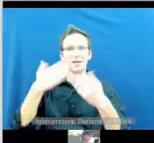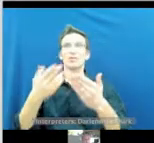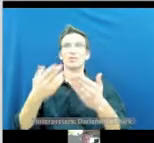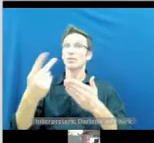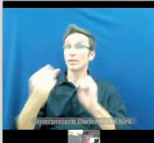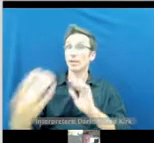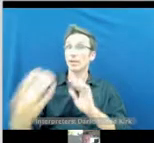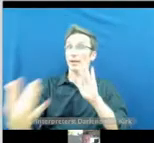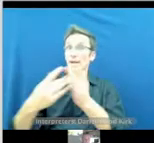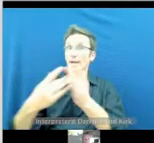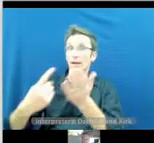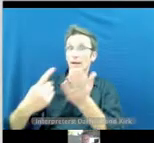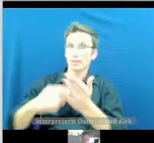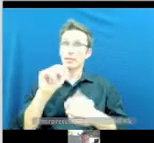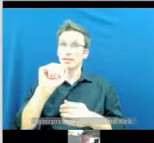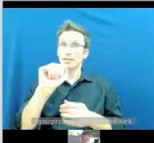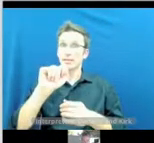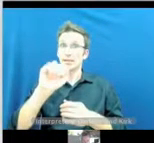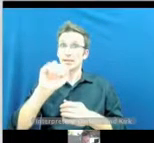Oh, Natasha. Hi, Natasha.